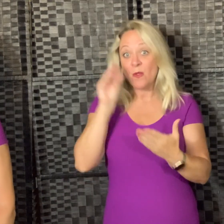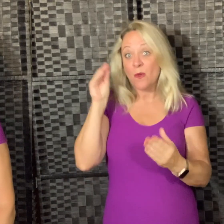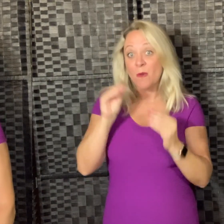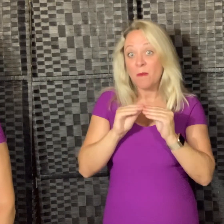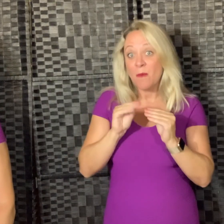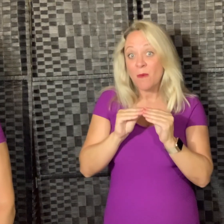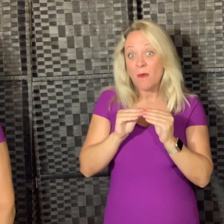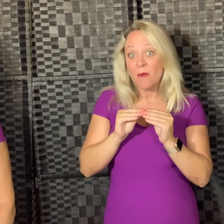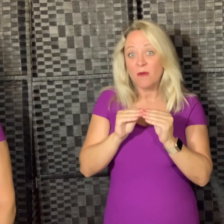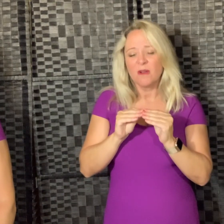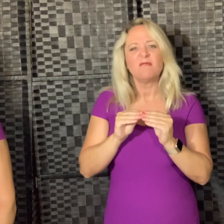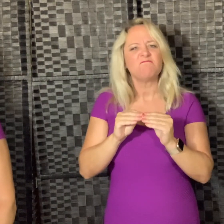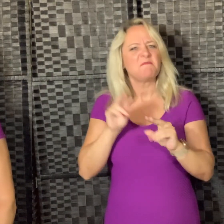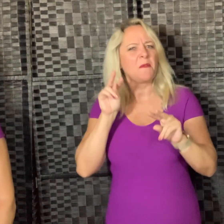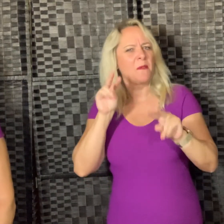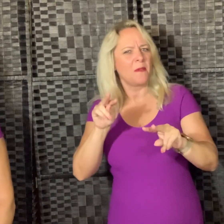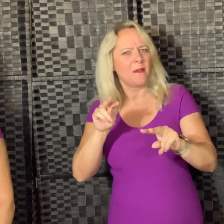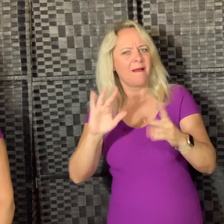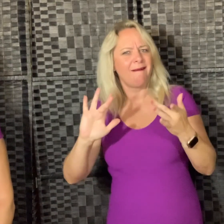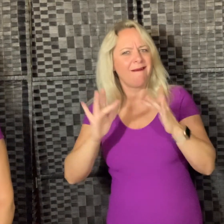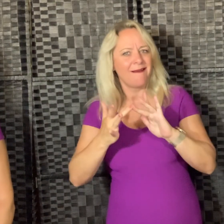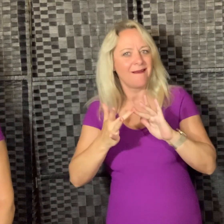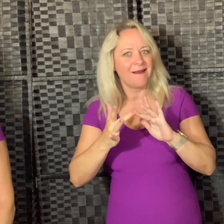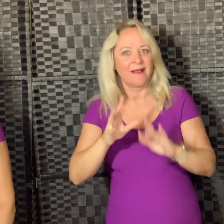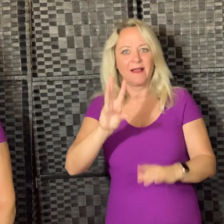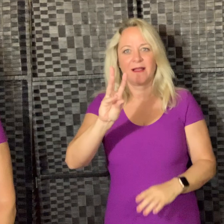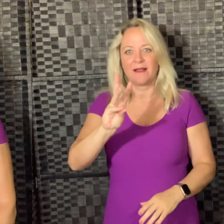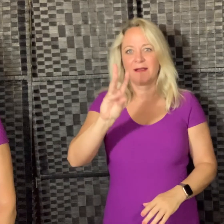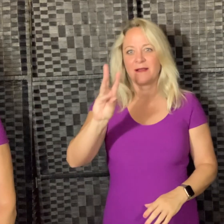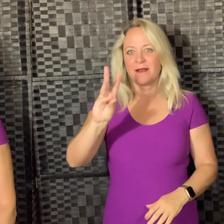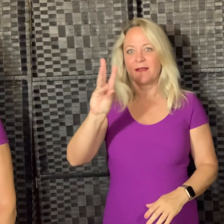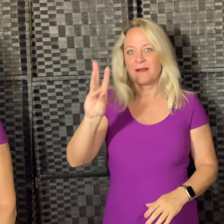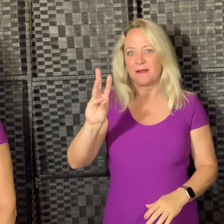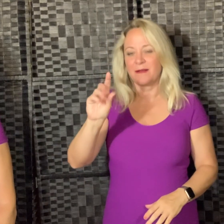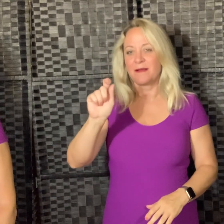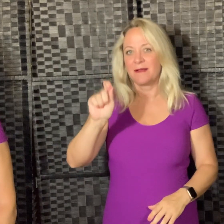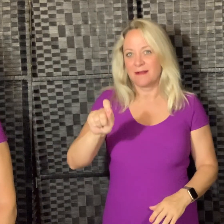learn more, check me out online at